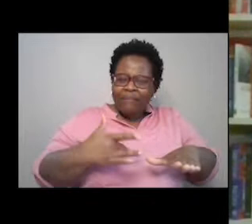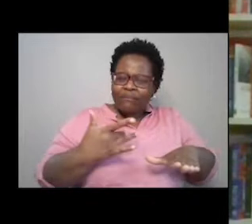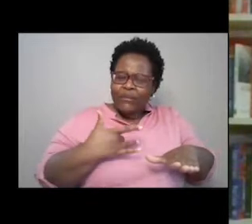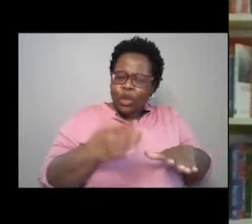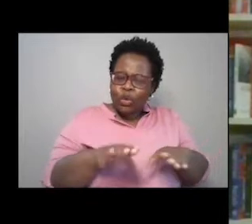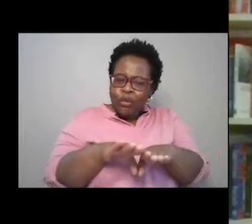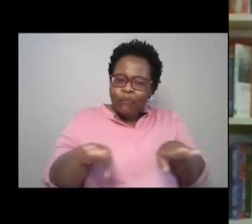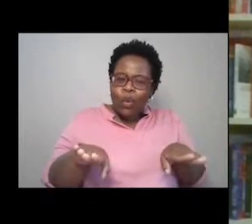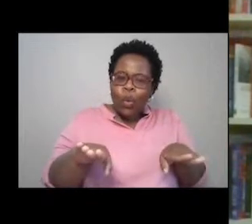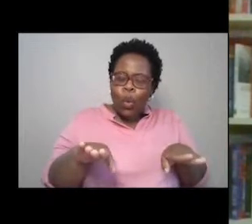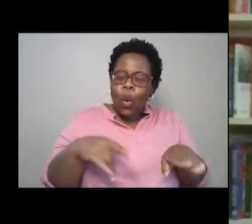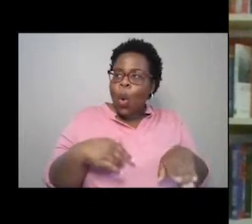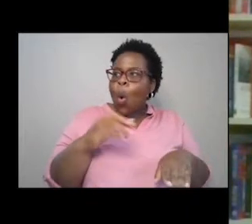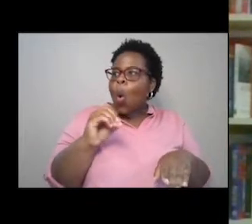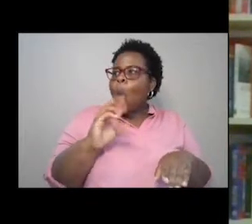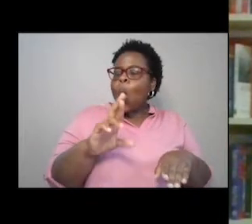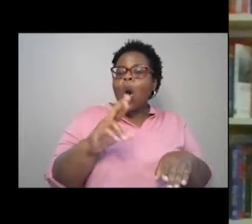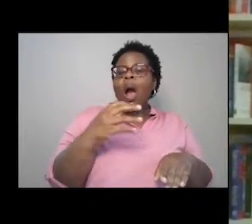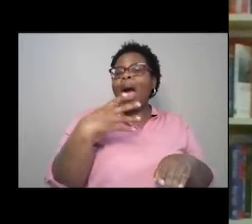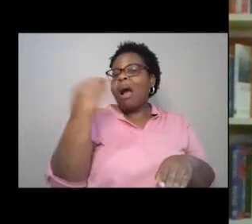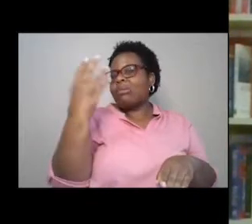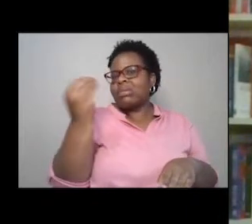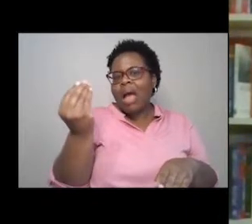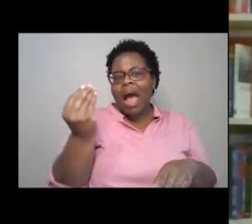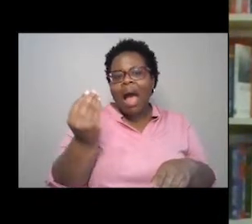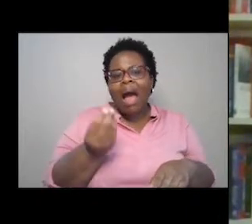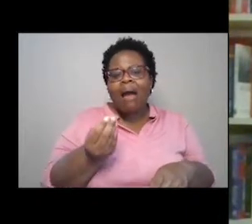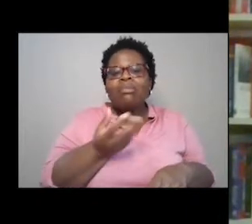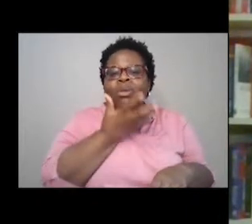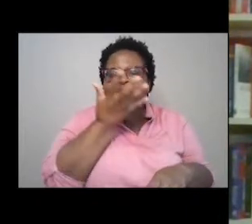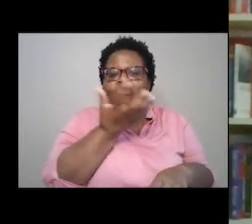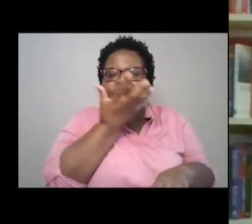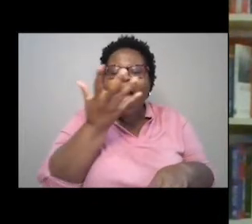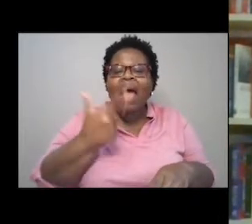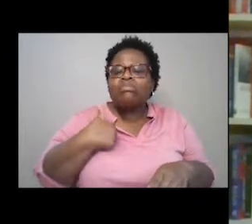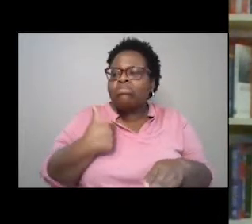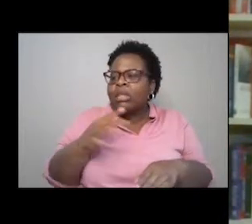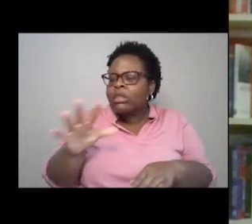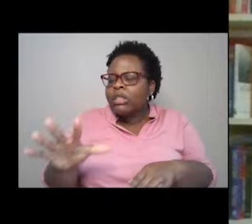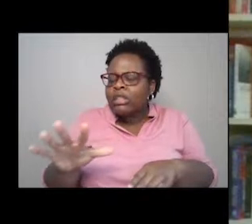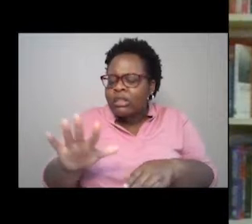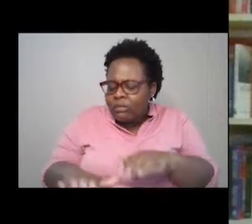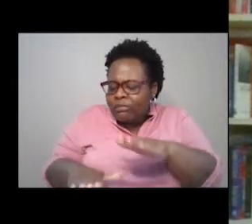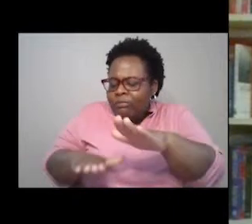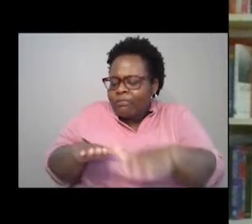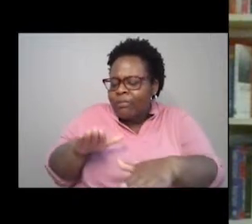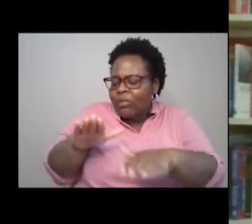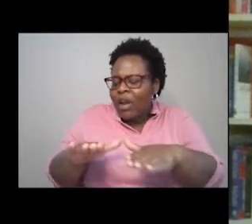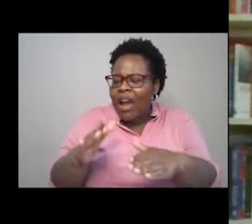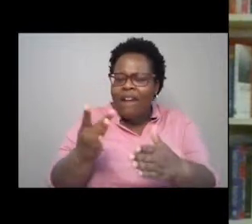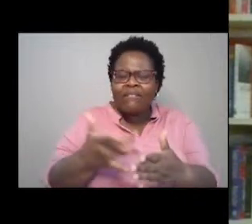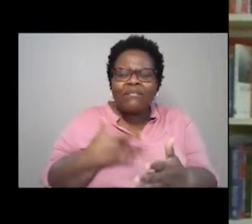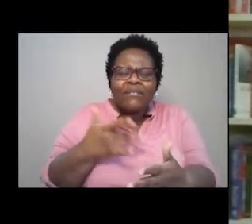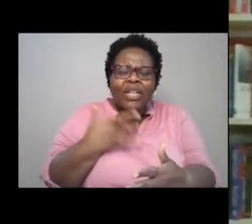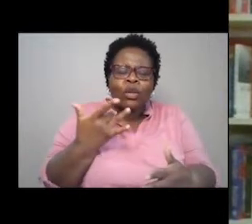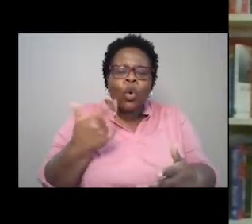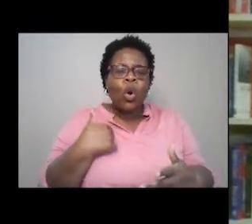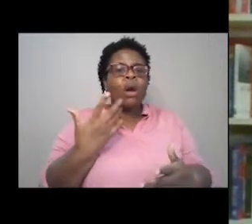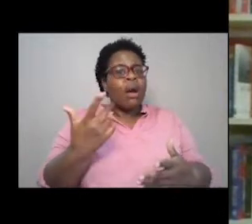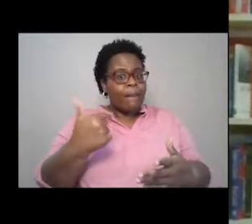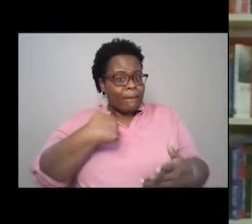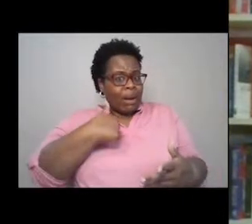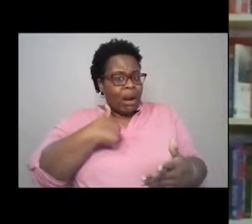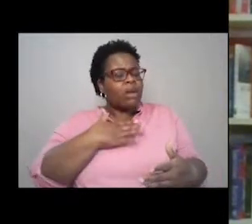and standing in the grass. I personally love eating a piece of fruit the deliciousness of a